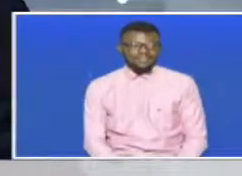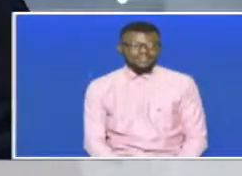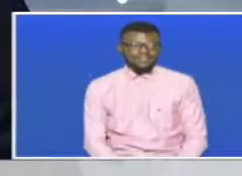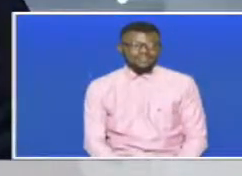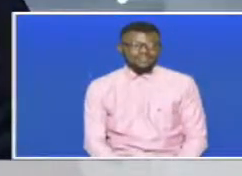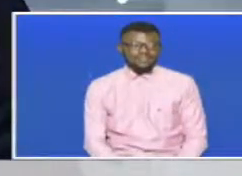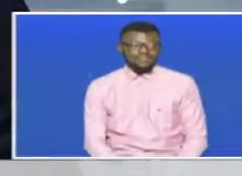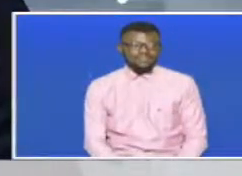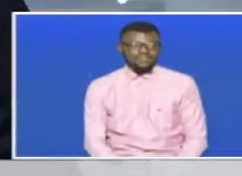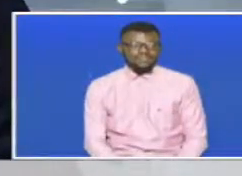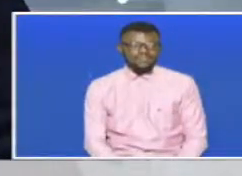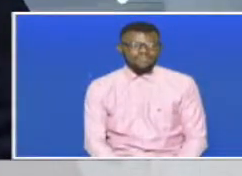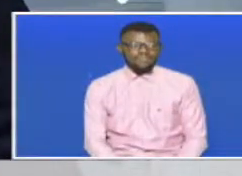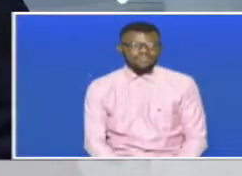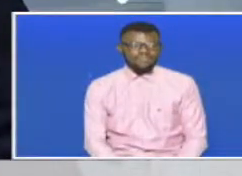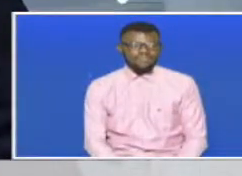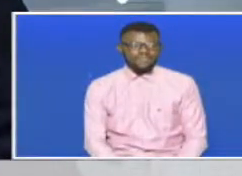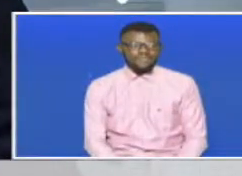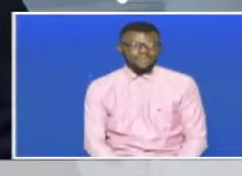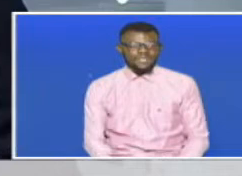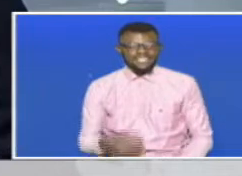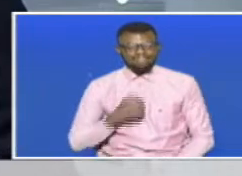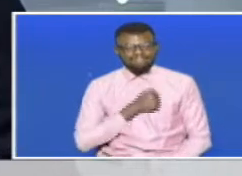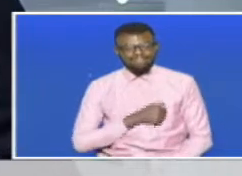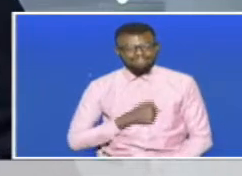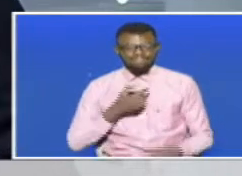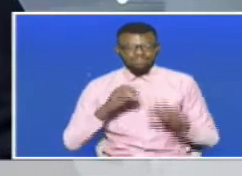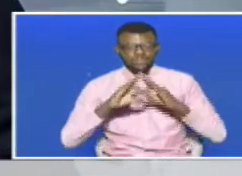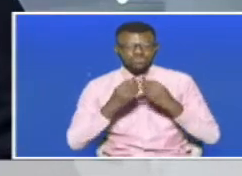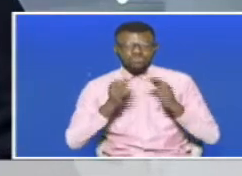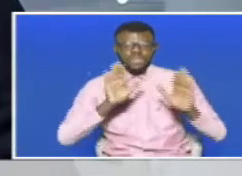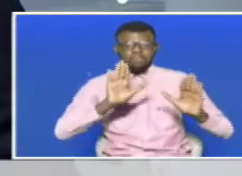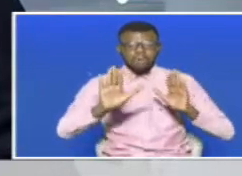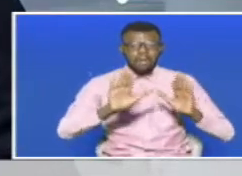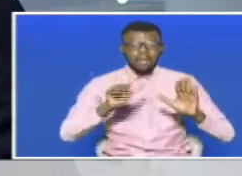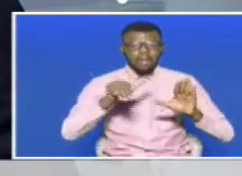Risala za rambirambi kwa familia hiyo iliyopoteza watu sita kwa wakati mwingi.